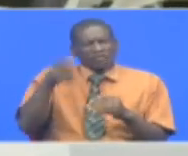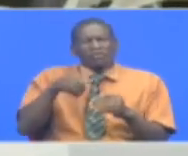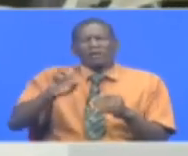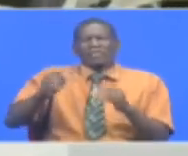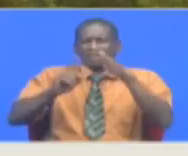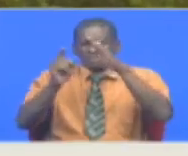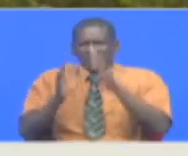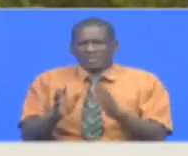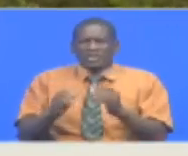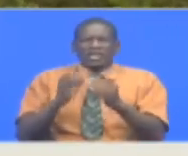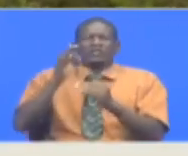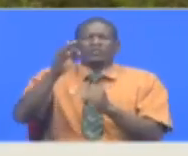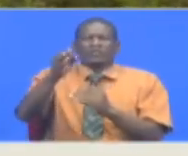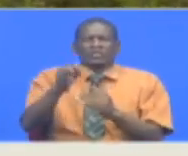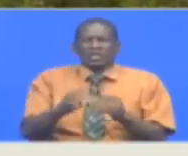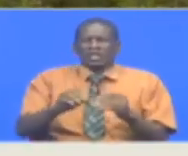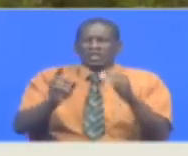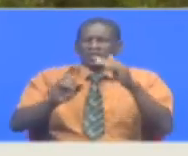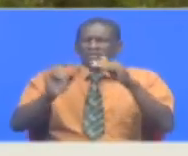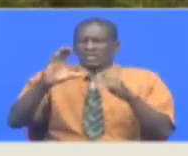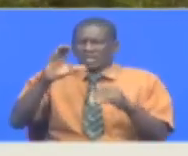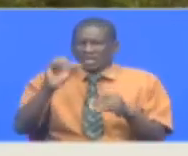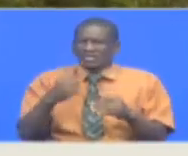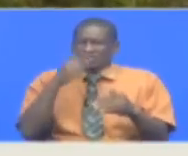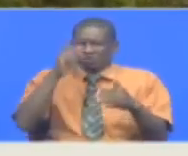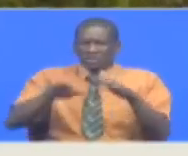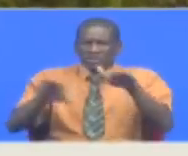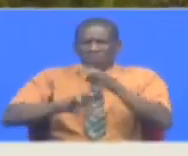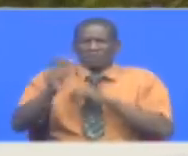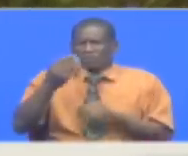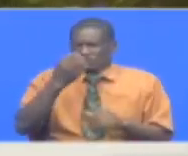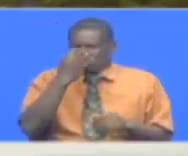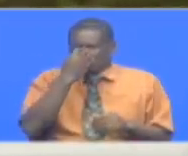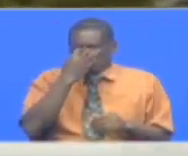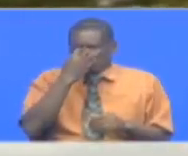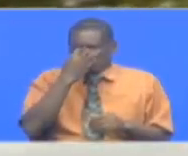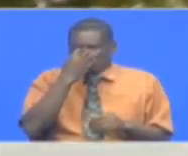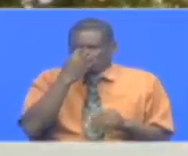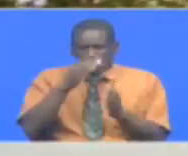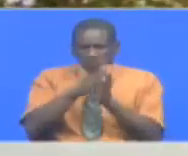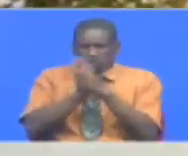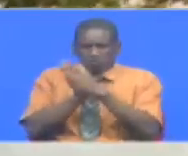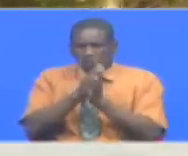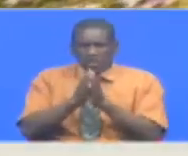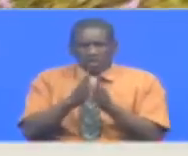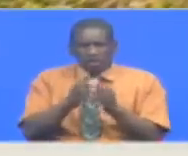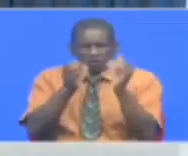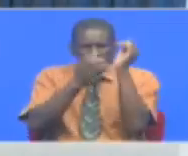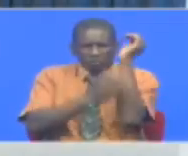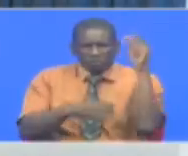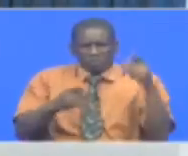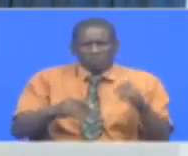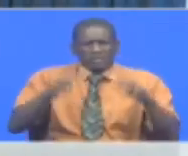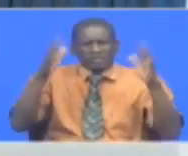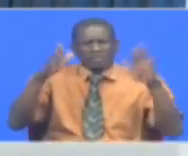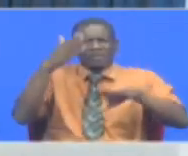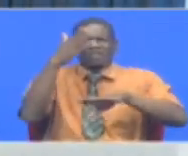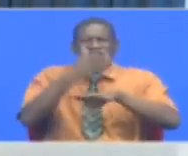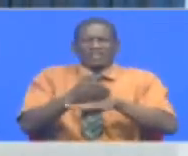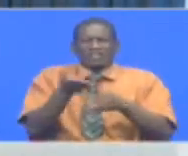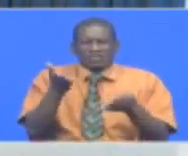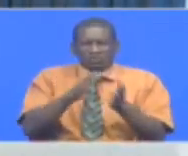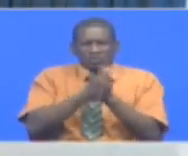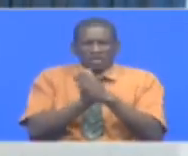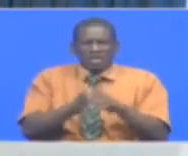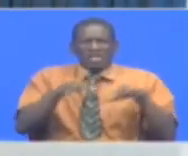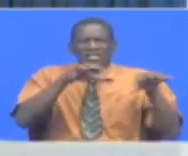days to come. The CS says Deputy President William Ruto's hustler narrative is a big scam. The suffering that many of